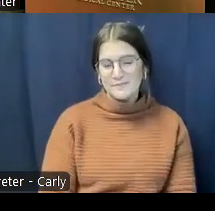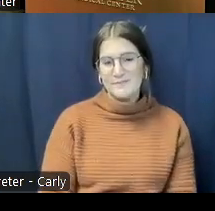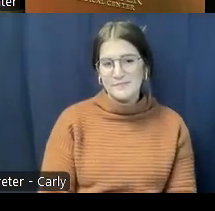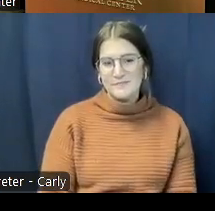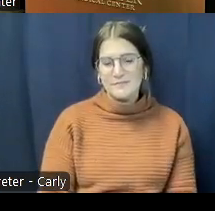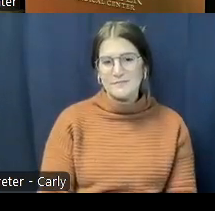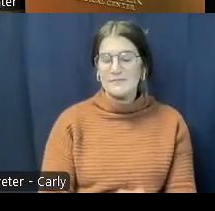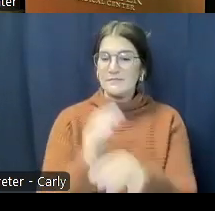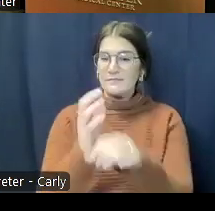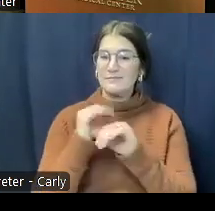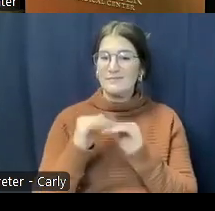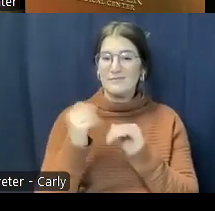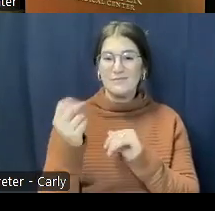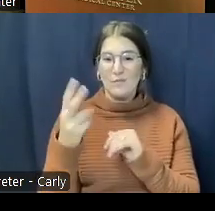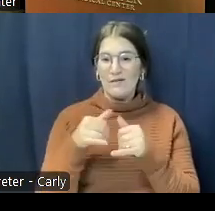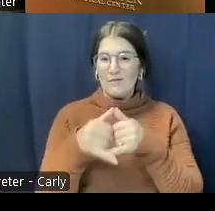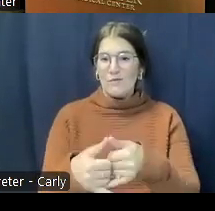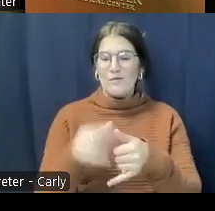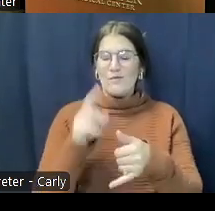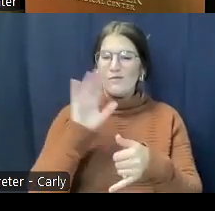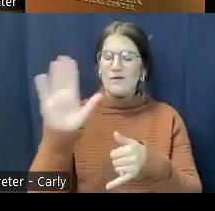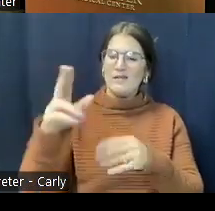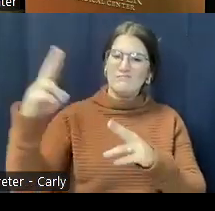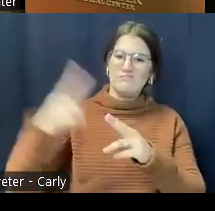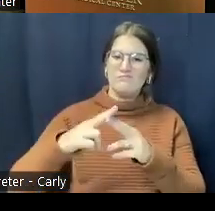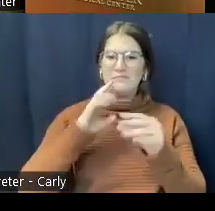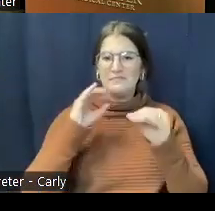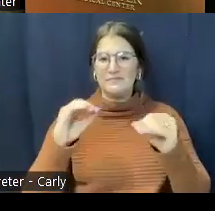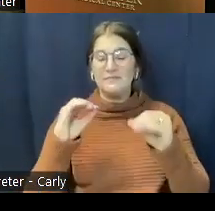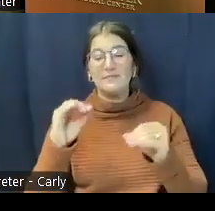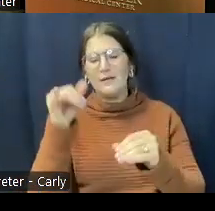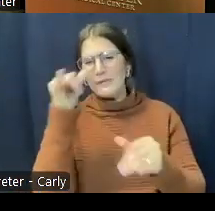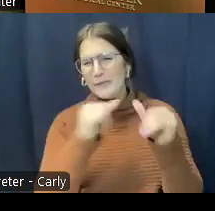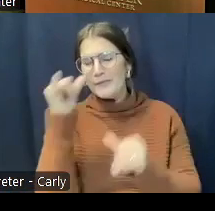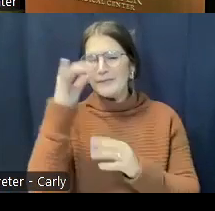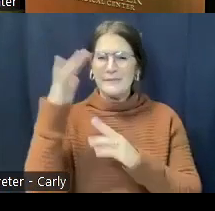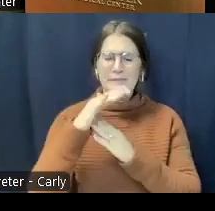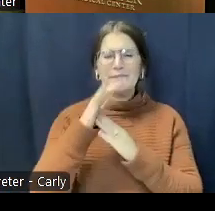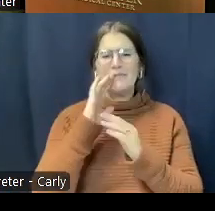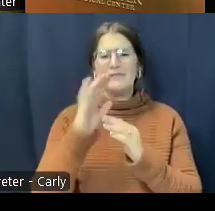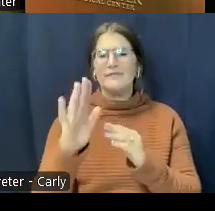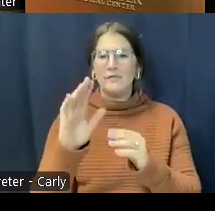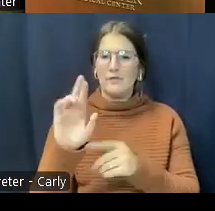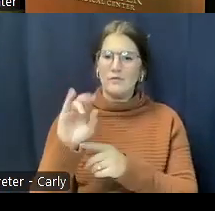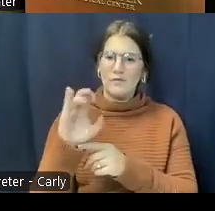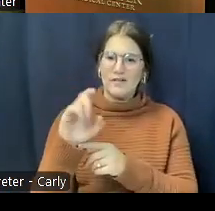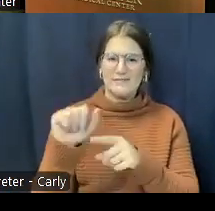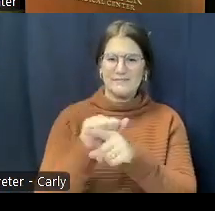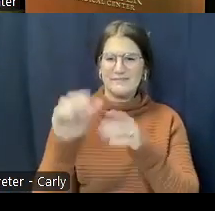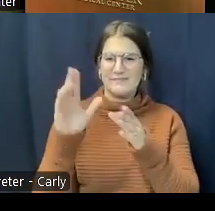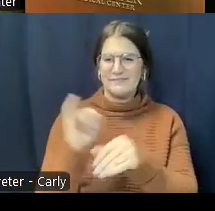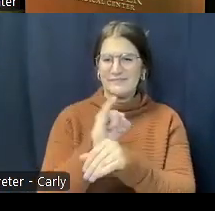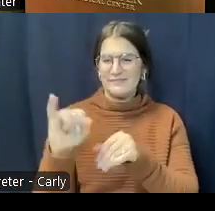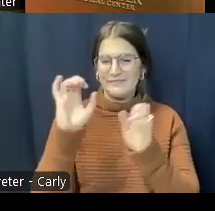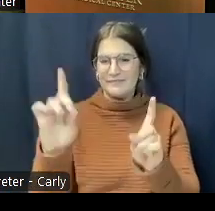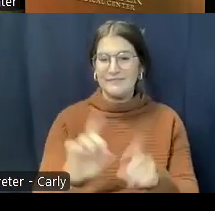received at least 12 awards recognizing his excellence in teaching and outstanding contributions to resident education. With that, I